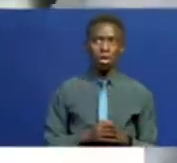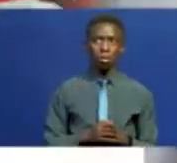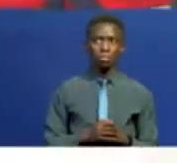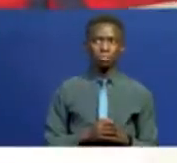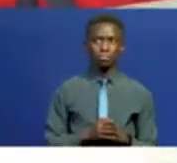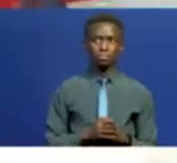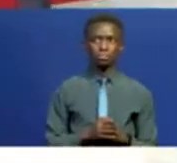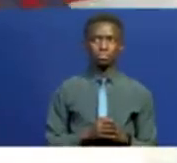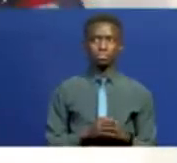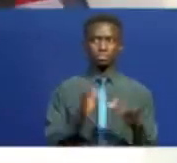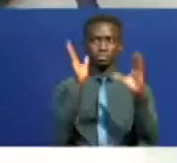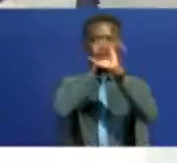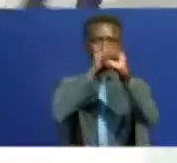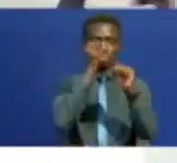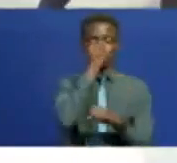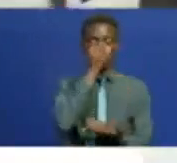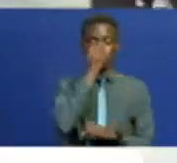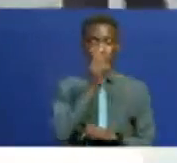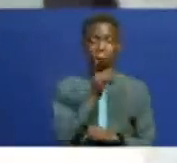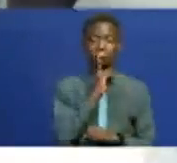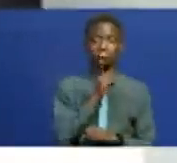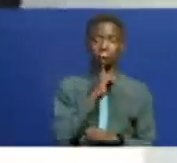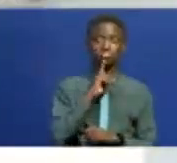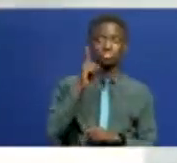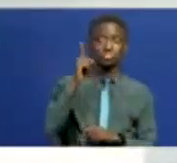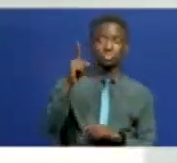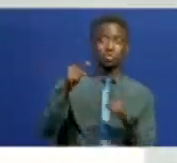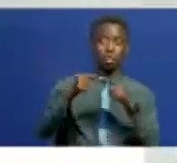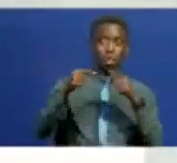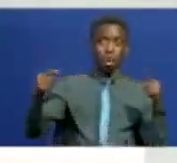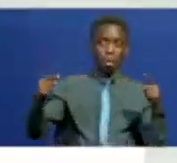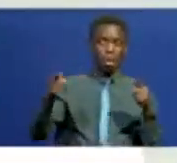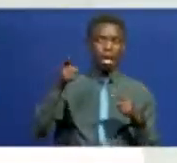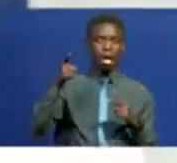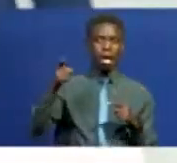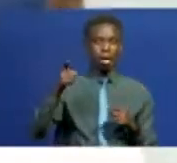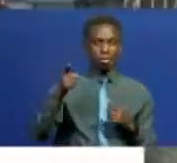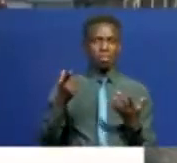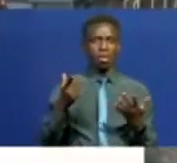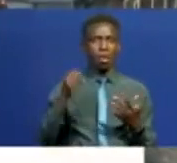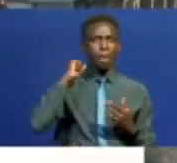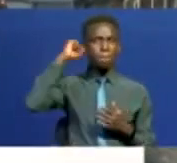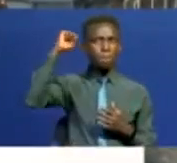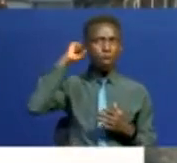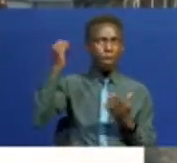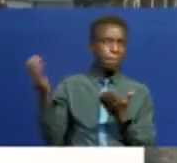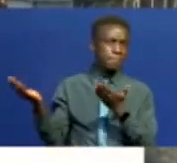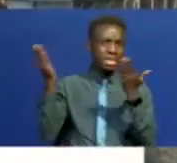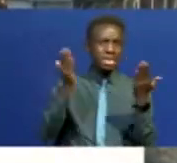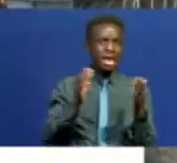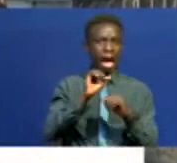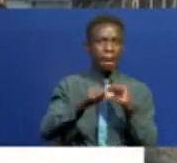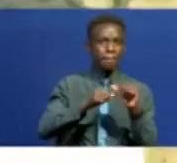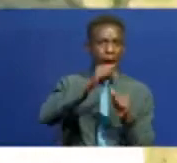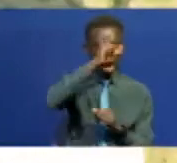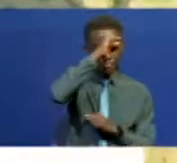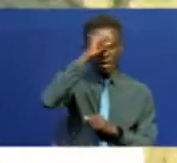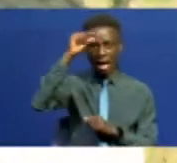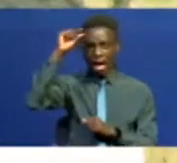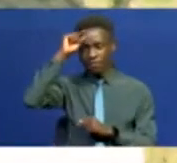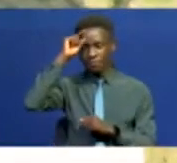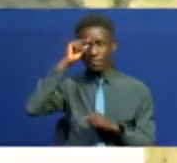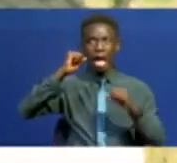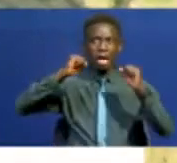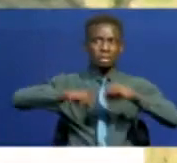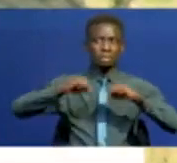President William Ruto has accused the opposition for playing politics with the government-to-government oil deal. The president says the deal was above